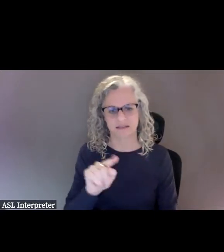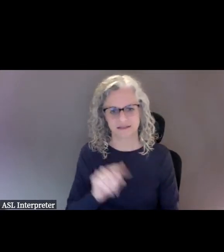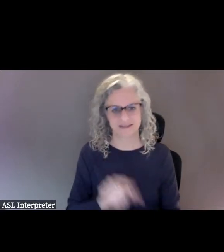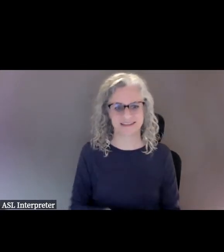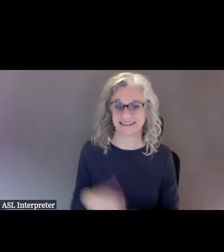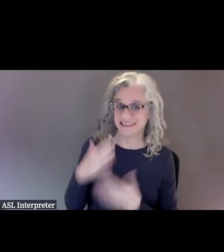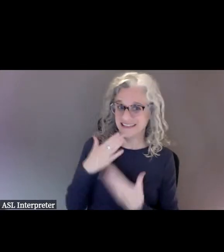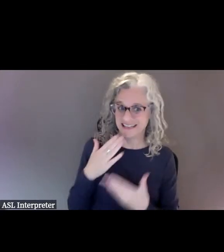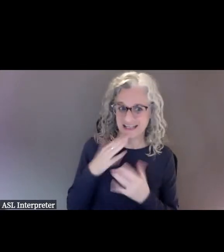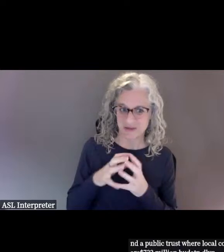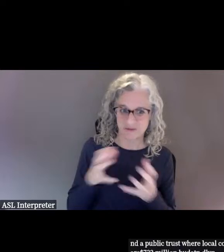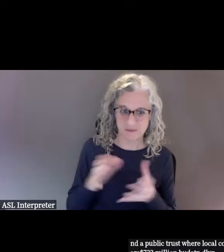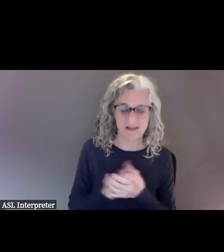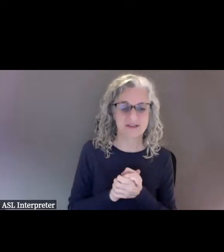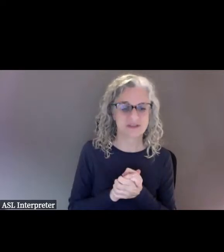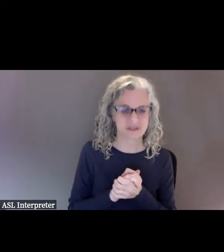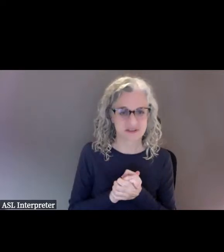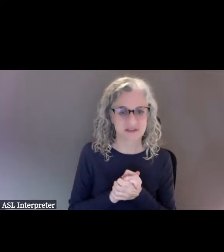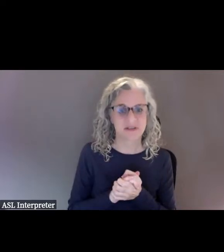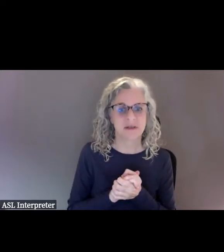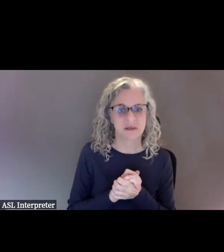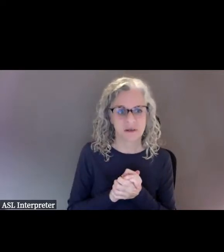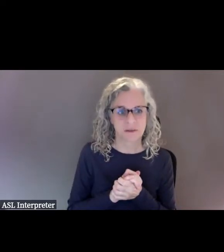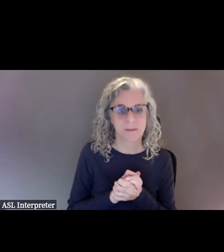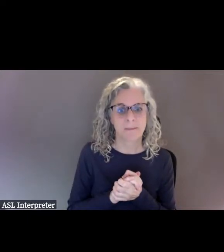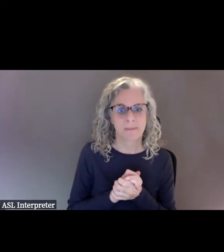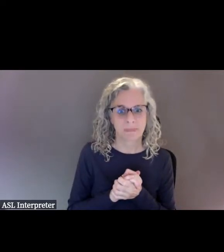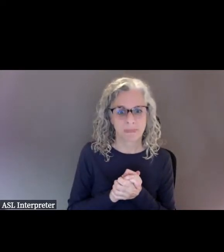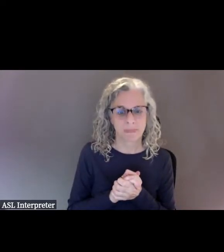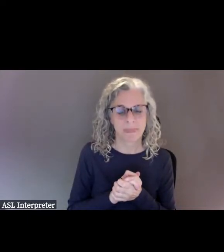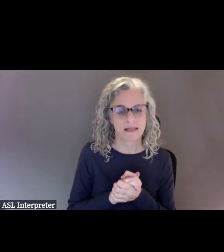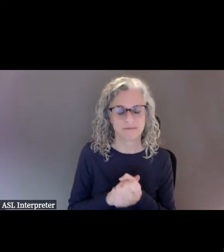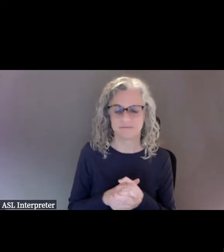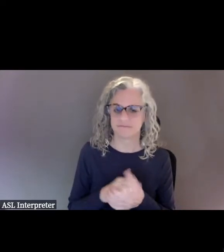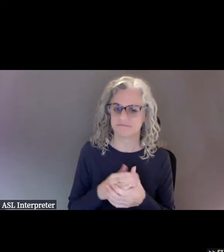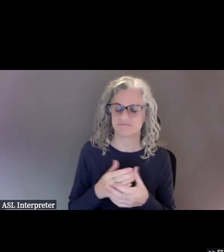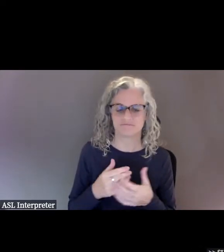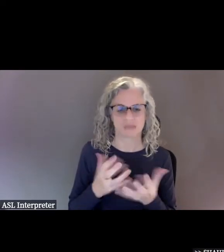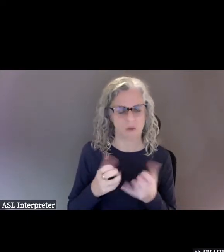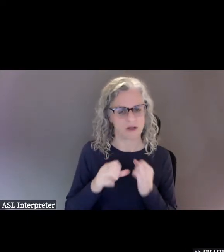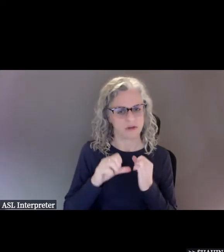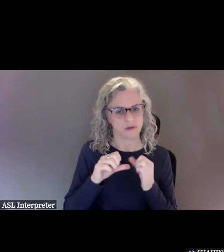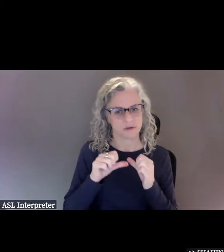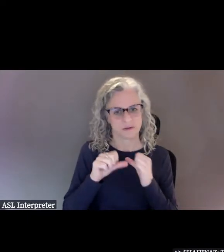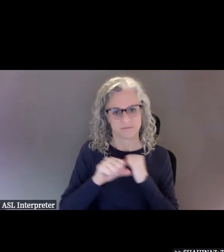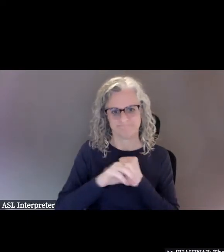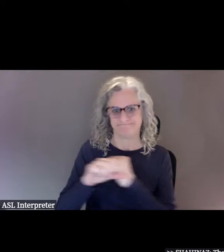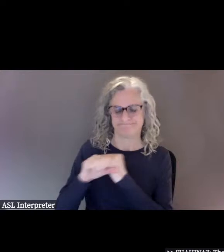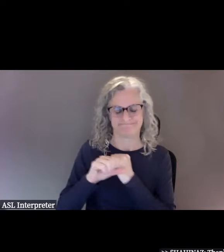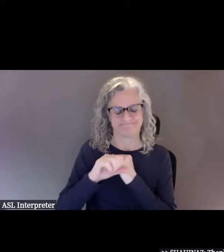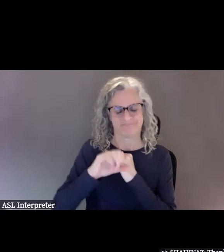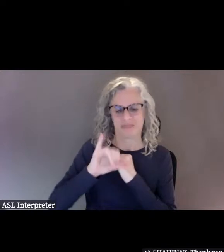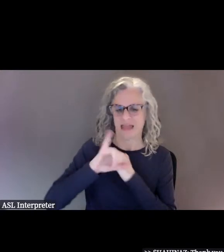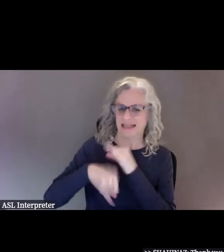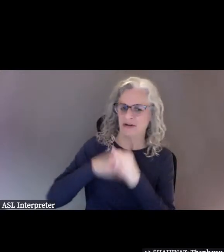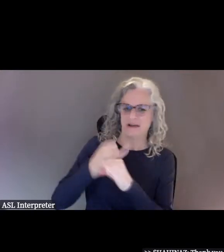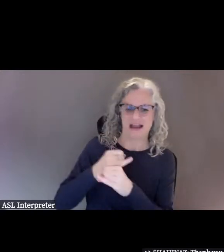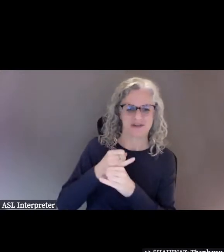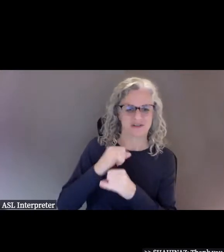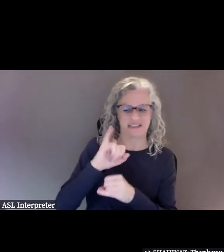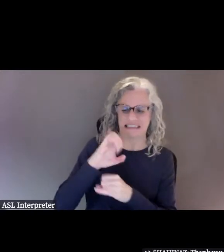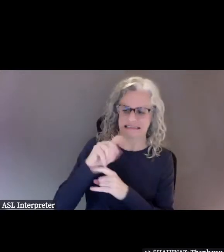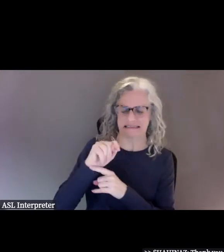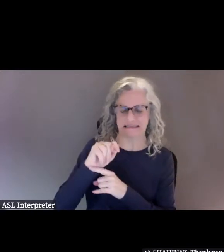Thanks so much, Lydia. And yeah, I really just want to plug the Internationalist Law Center. Lydia has